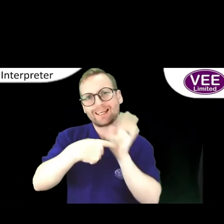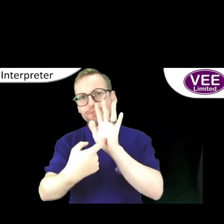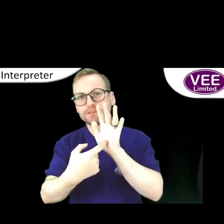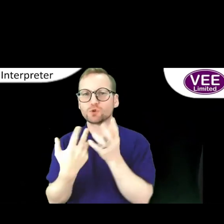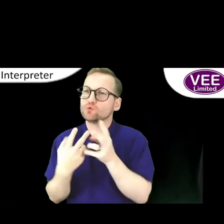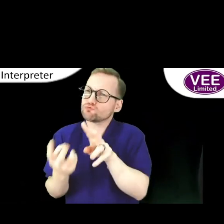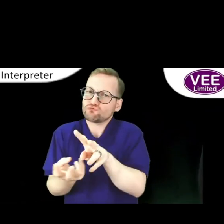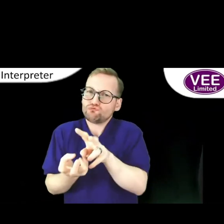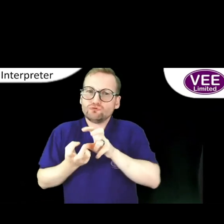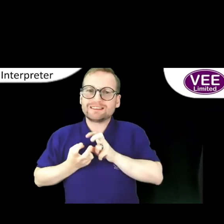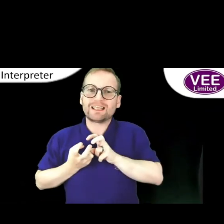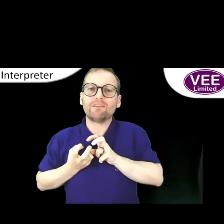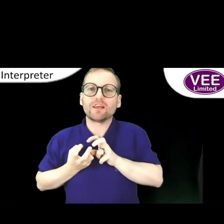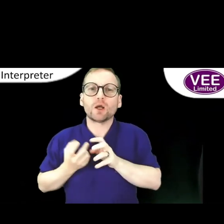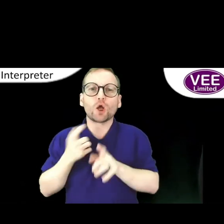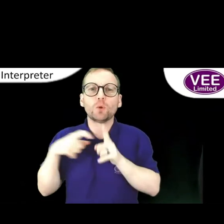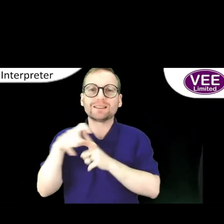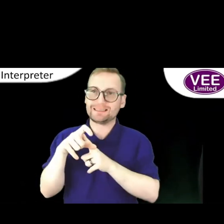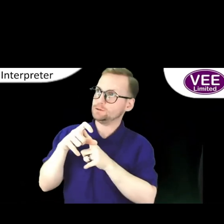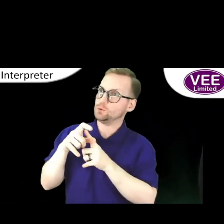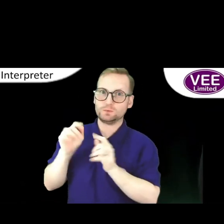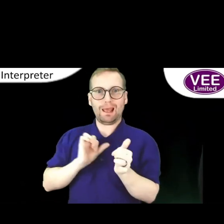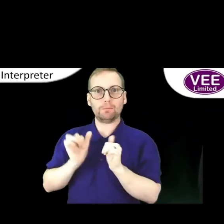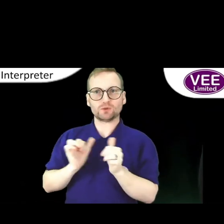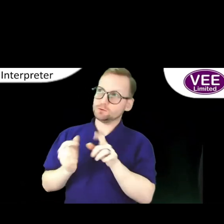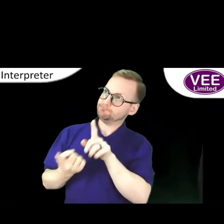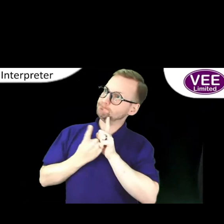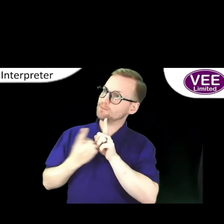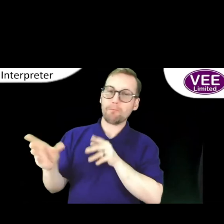receiving communities. Following Jill's presentation, I will